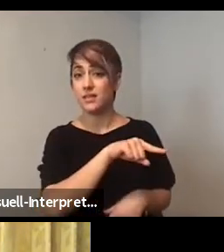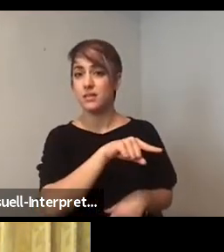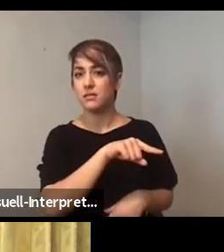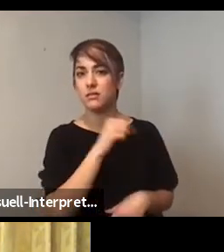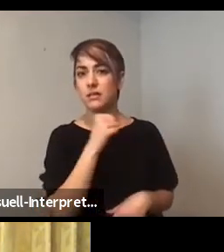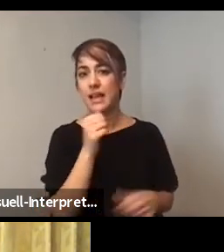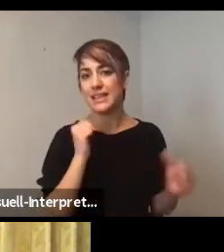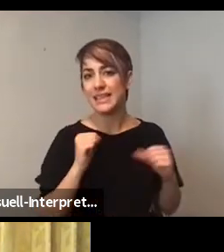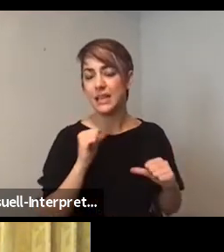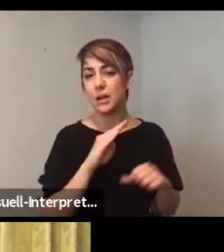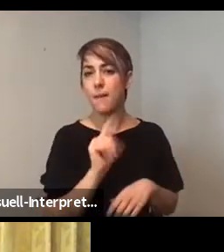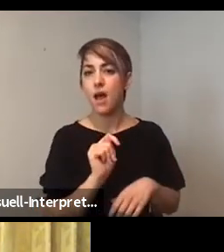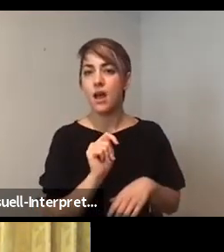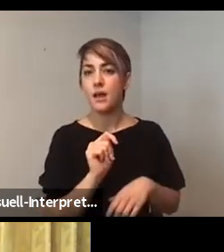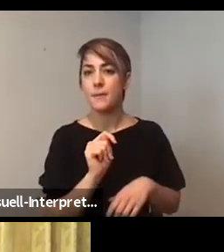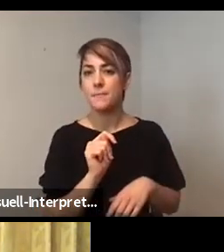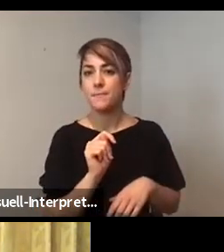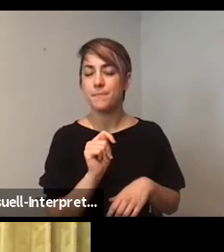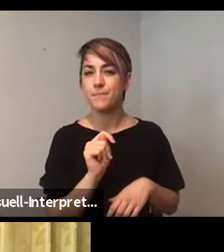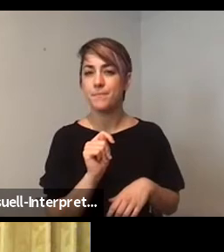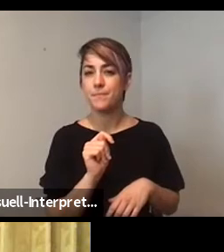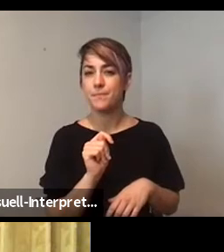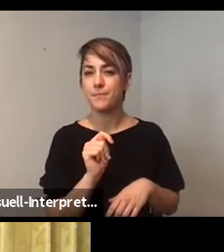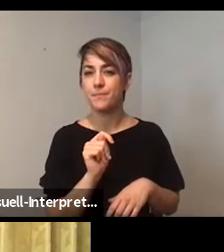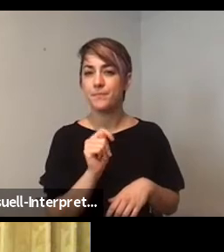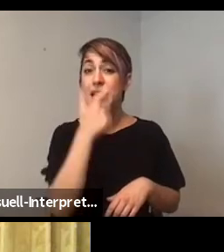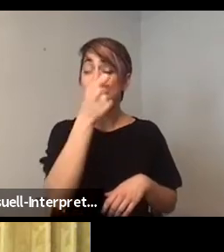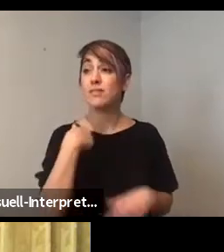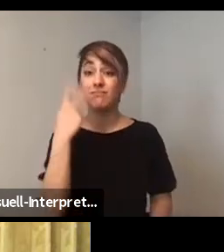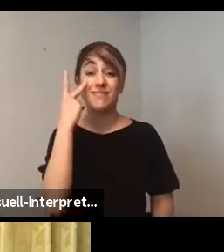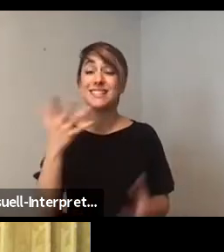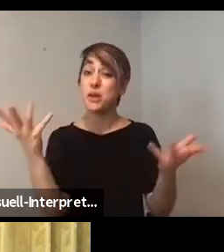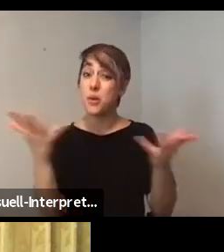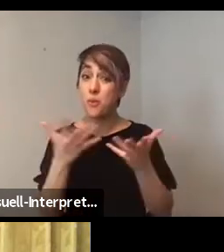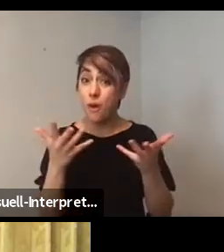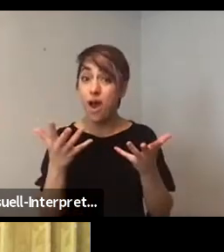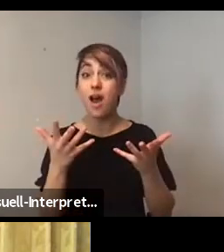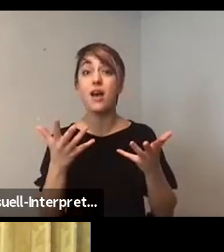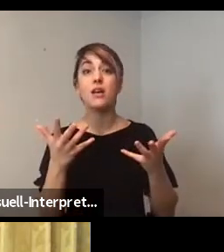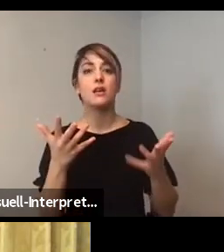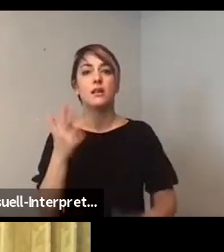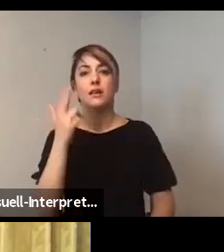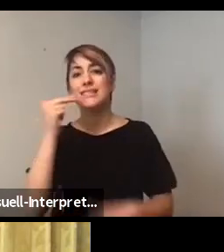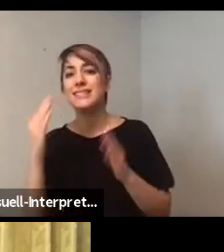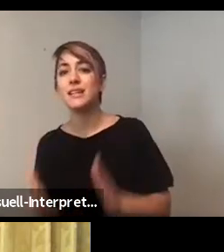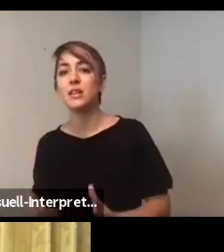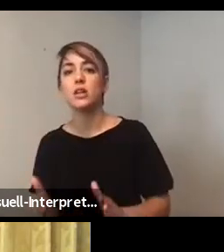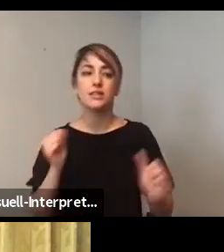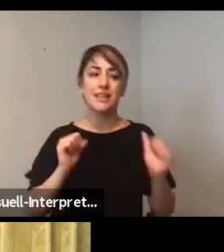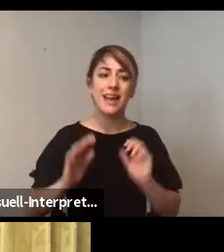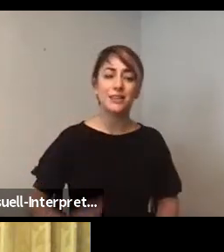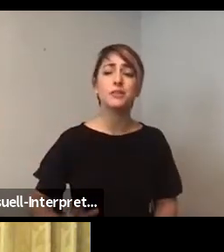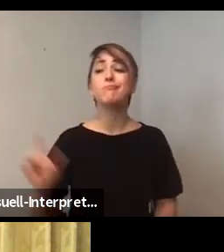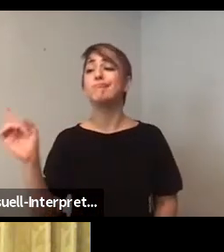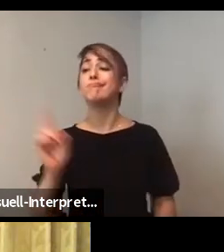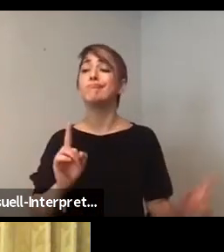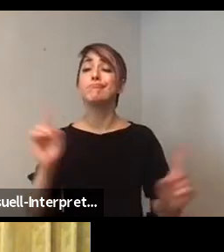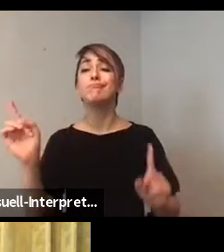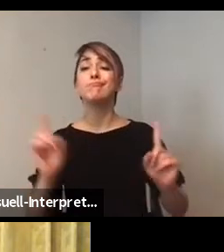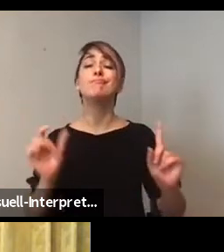and sing. There are singers that does that, but to do theater, and this is so important for those